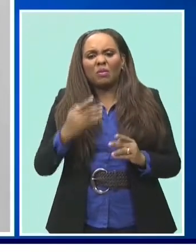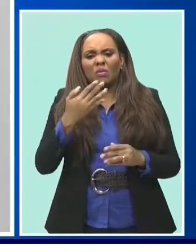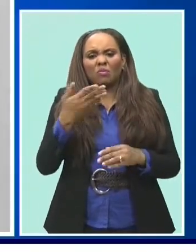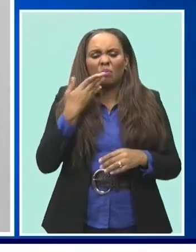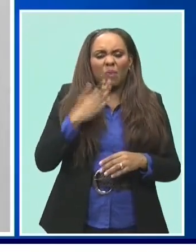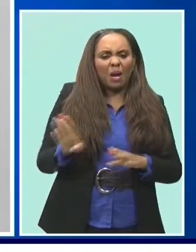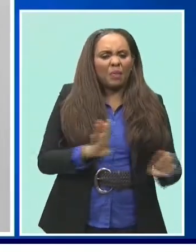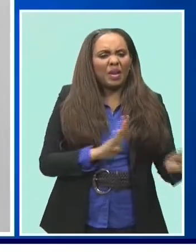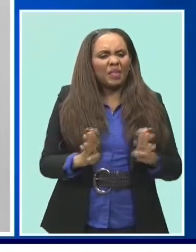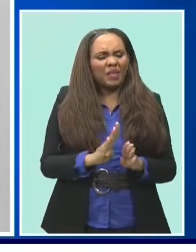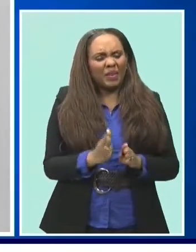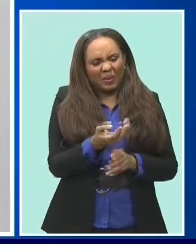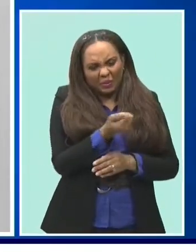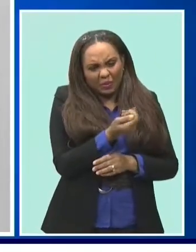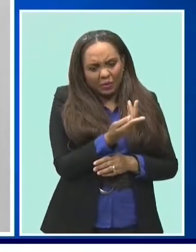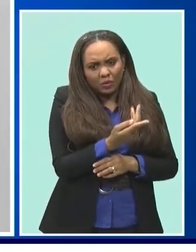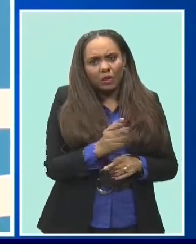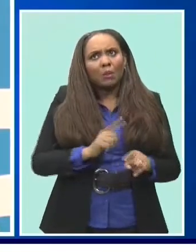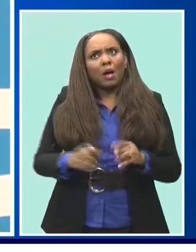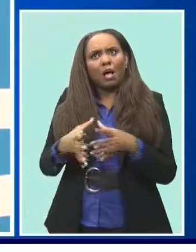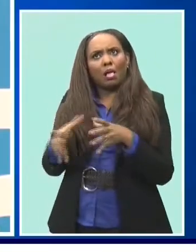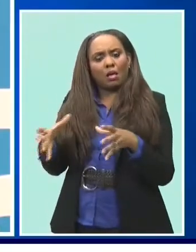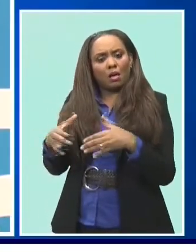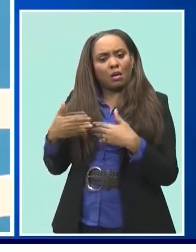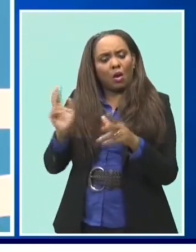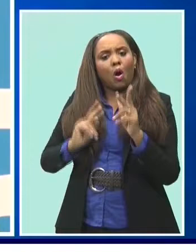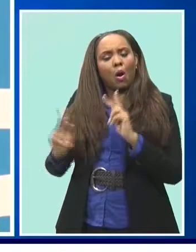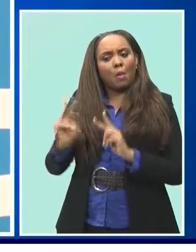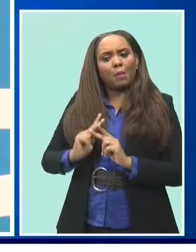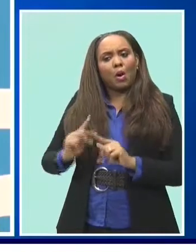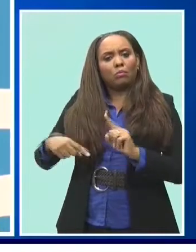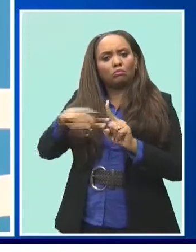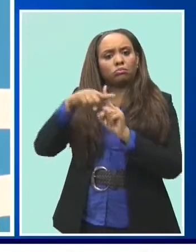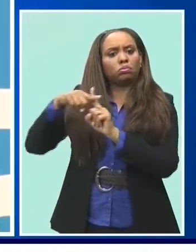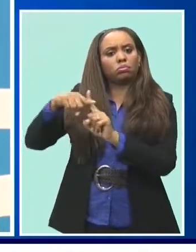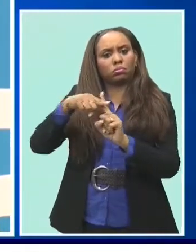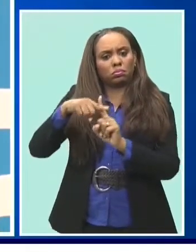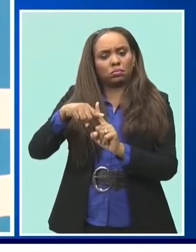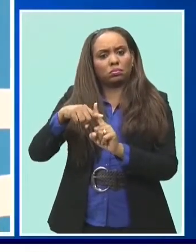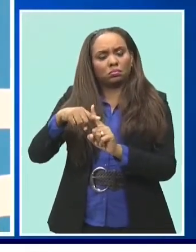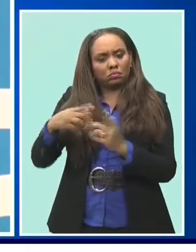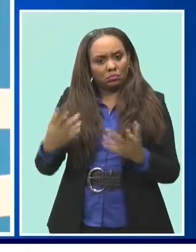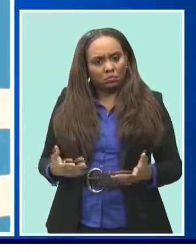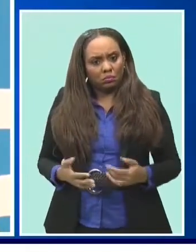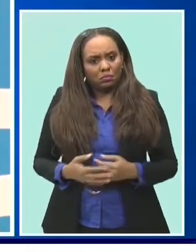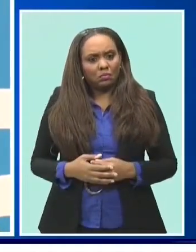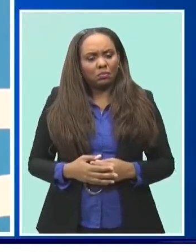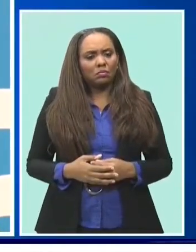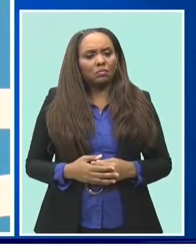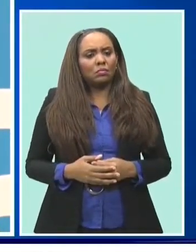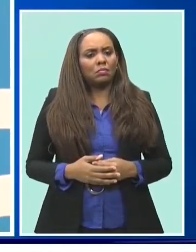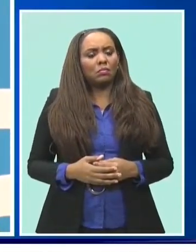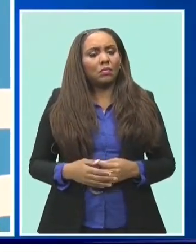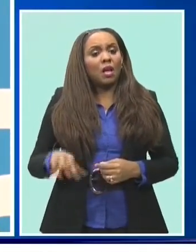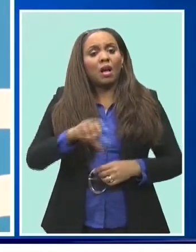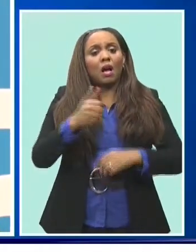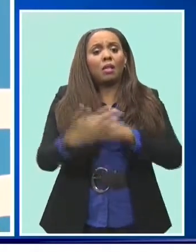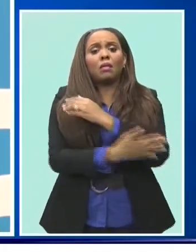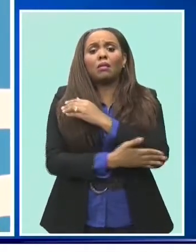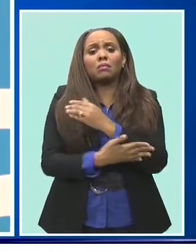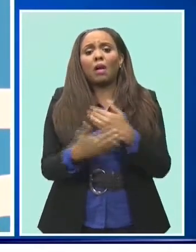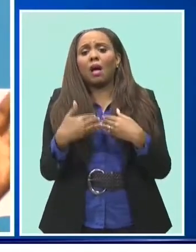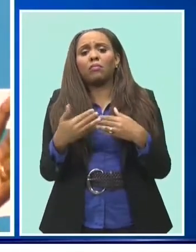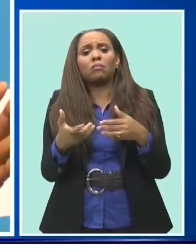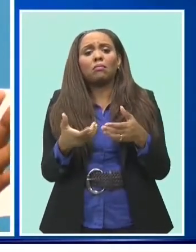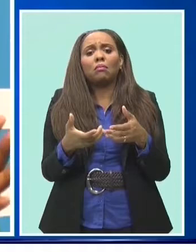If you ever go online and you do your research, you will realize that that is a small problem compared to some other countries, one, and I'm